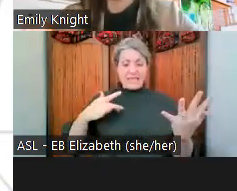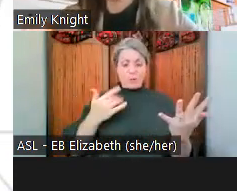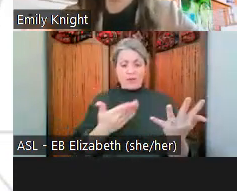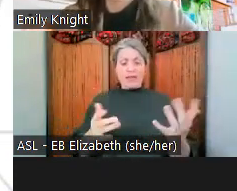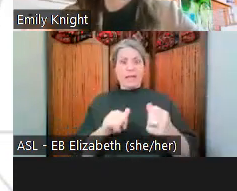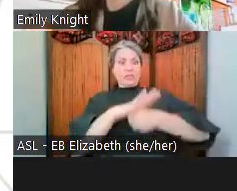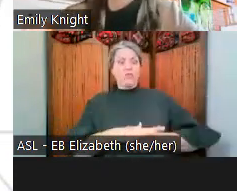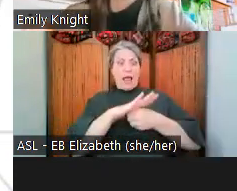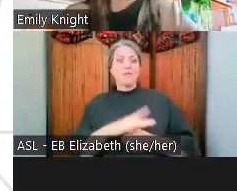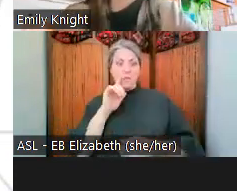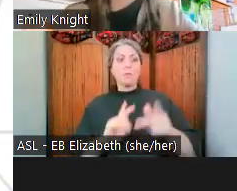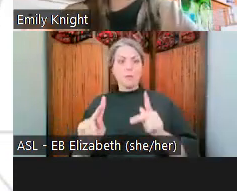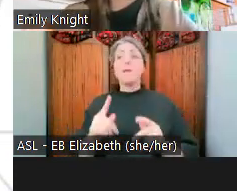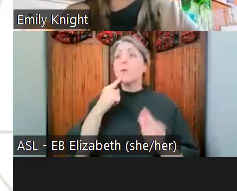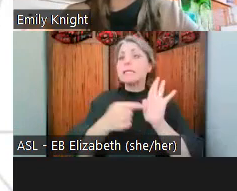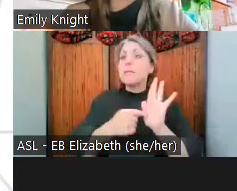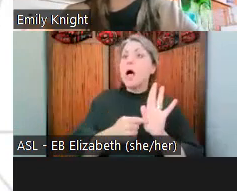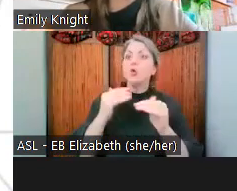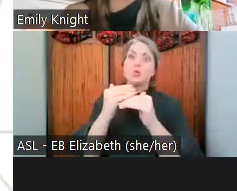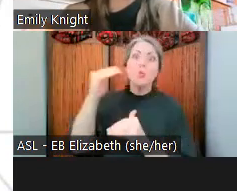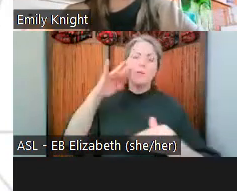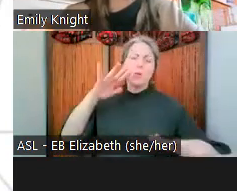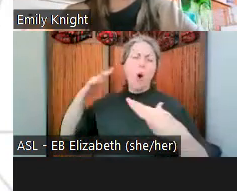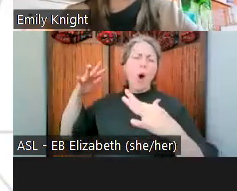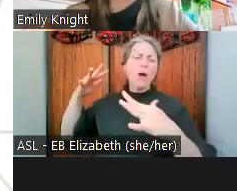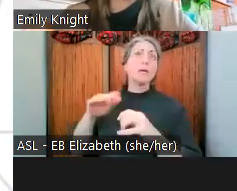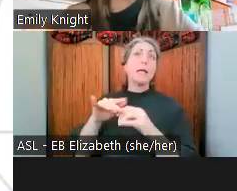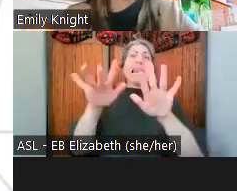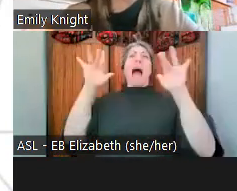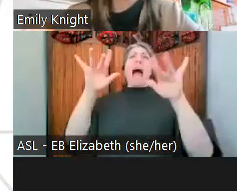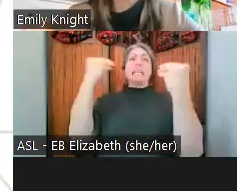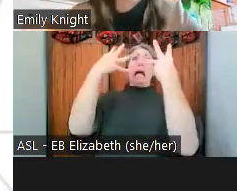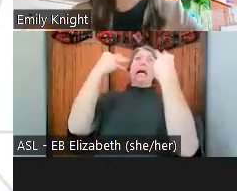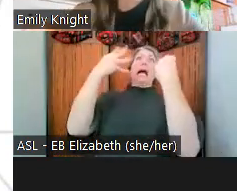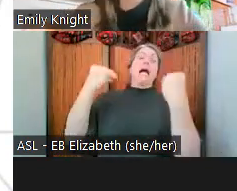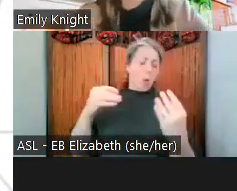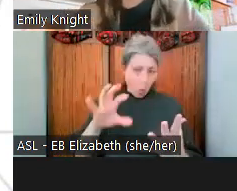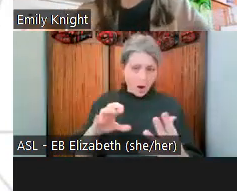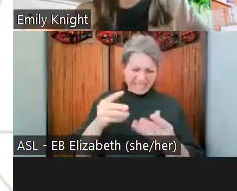Examples may be when there's too much noise, or there are bright lights or textures that are bothersome.